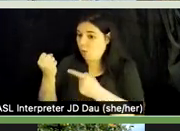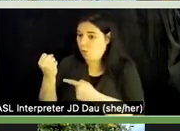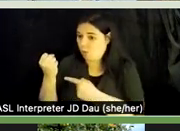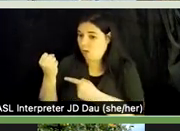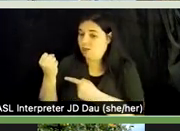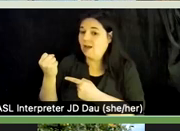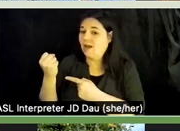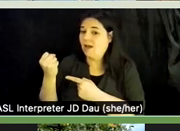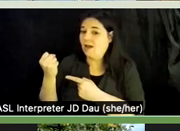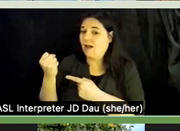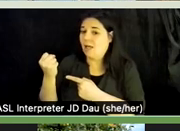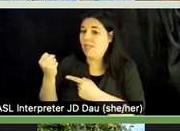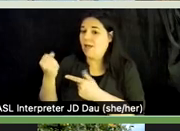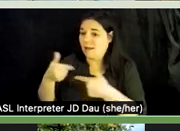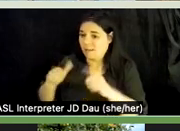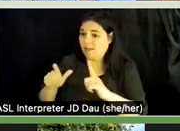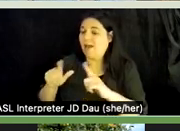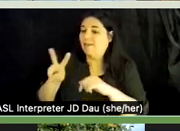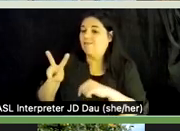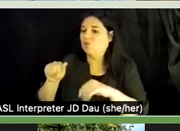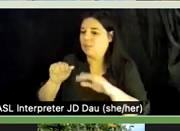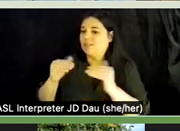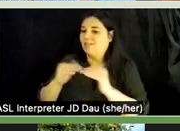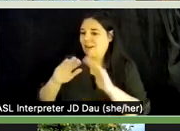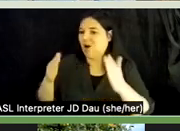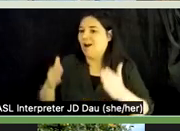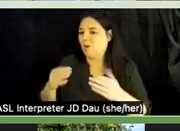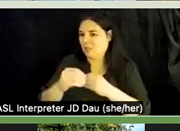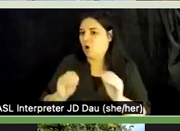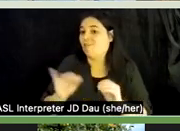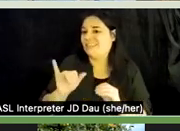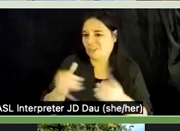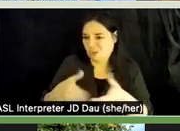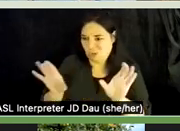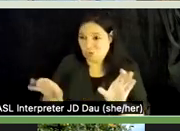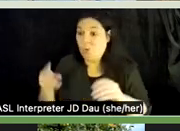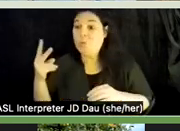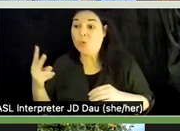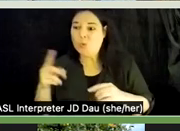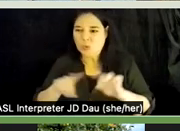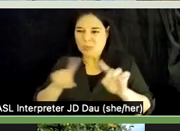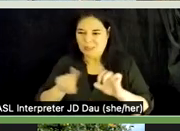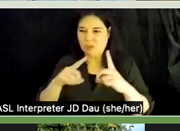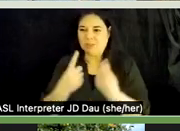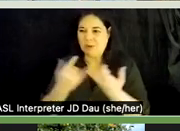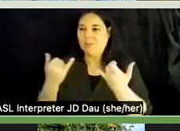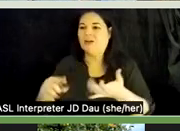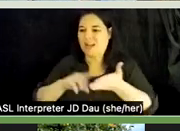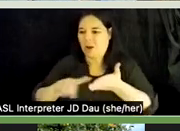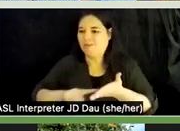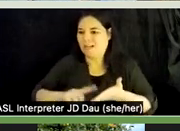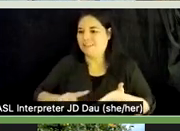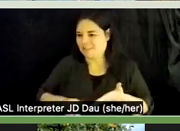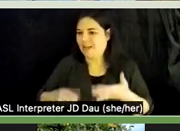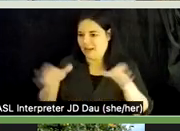the Virginia Fair Housing Office, but they may separately investigate other complaints under other